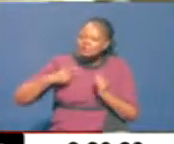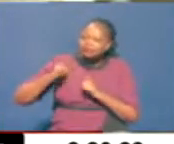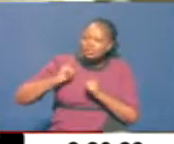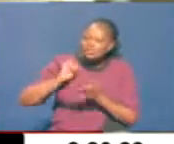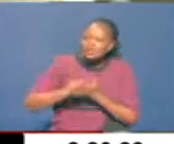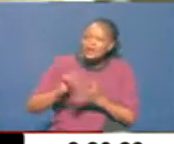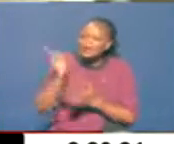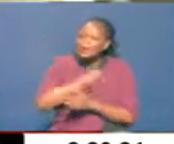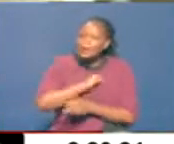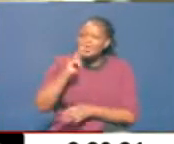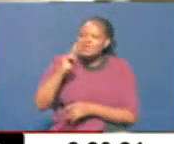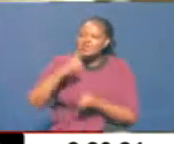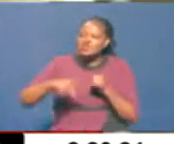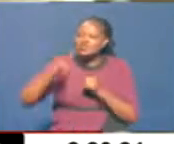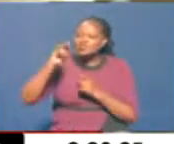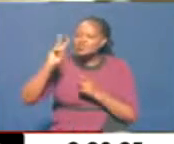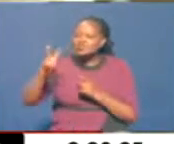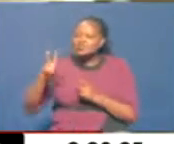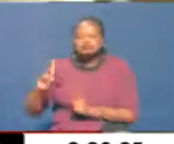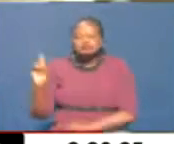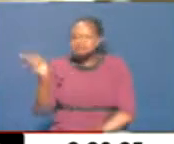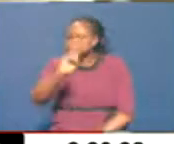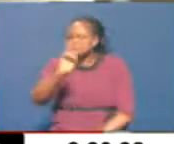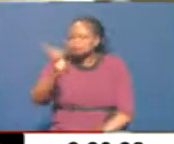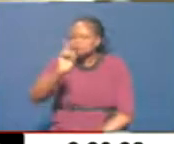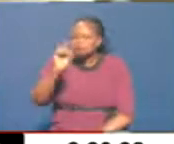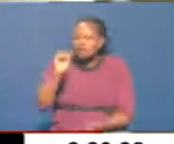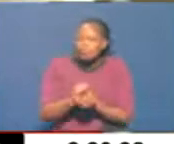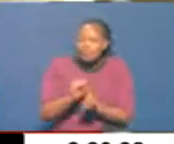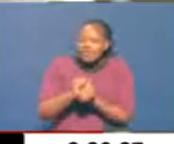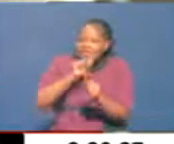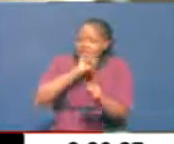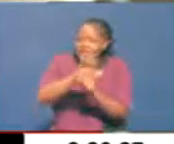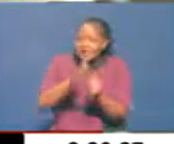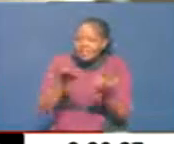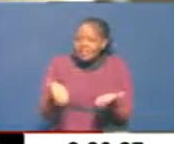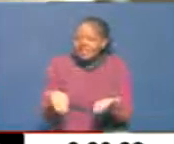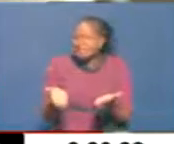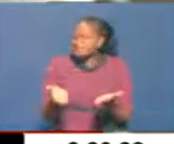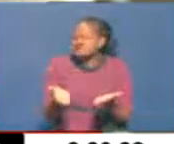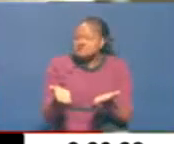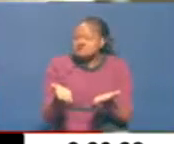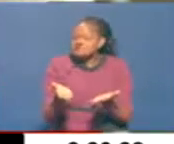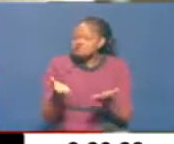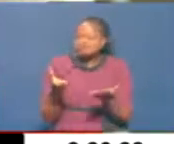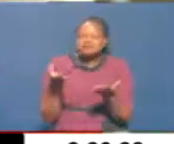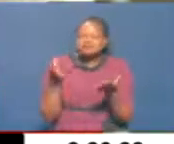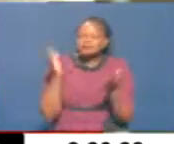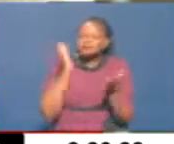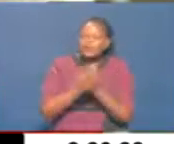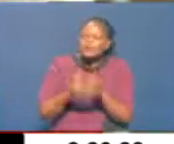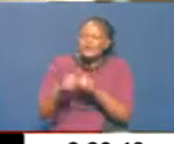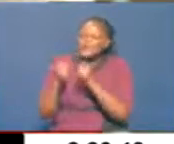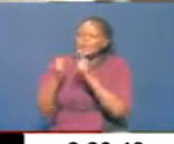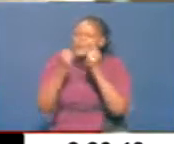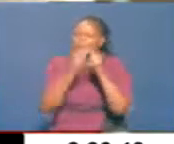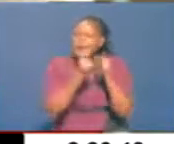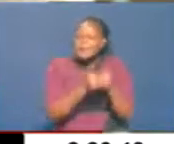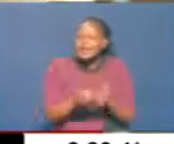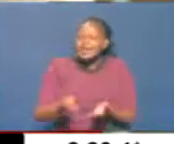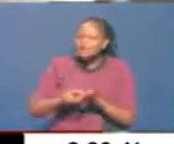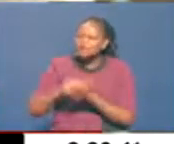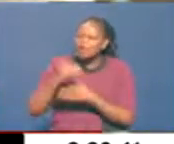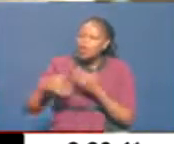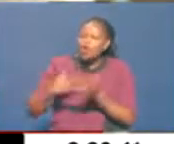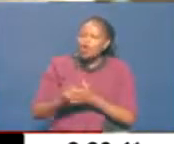completed by 2022? Most likely not. With the pandemic right now particularly, there have been disruptions, like I've told you. A lot of resources have been